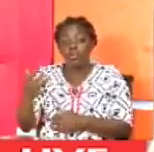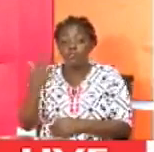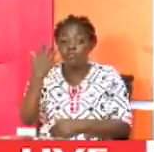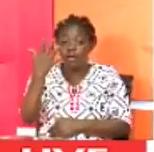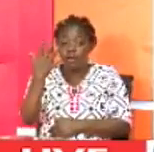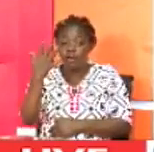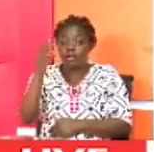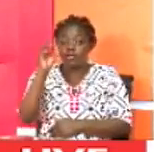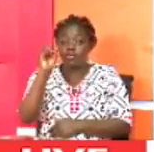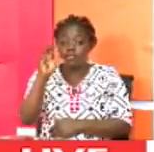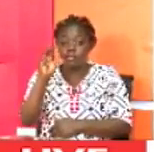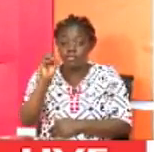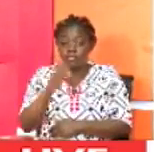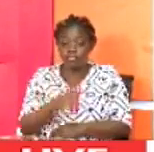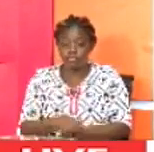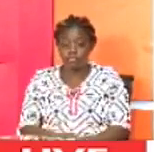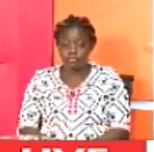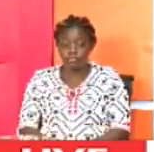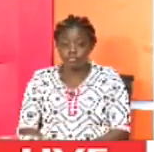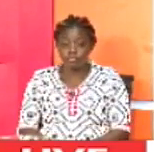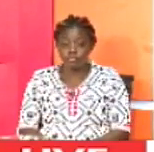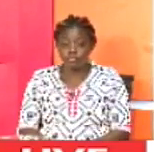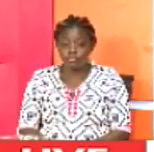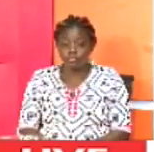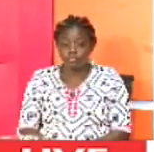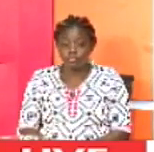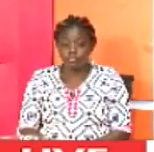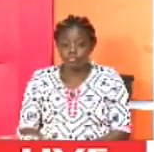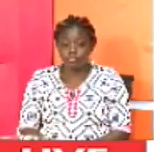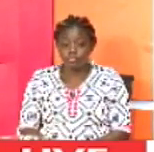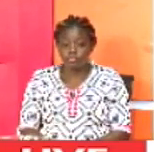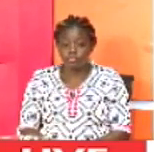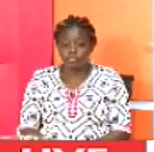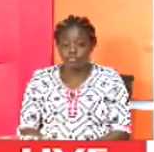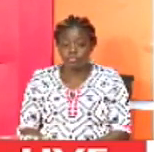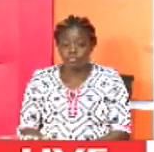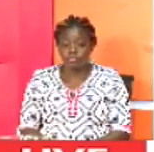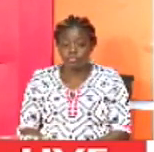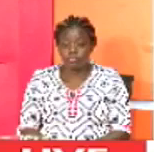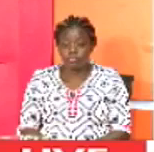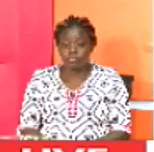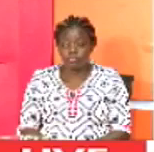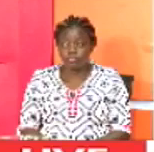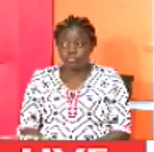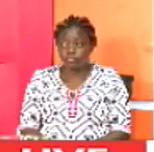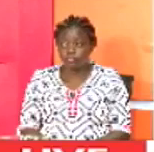5-star. Of course, I think the 5 stars in this country are about 6.